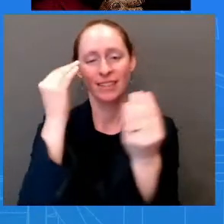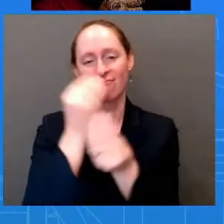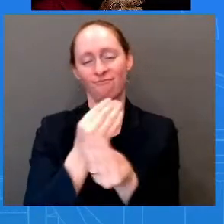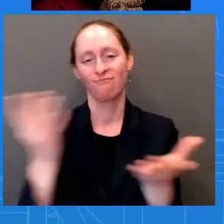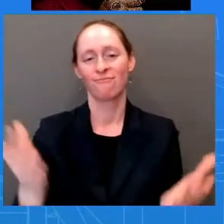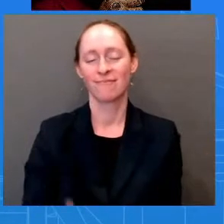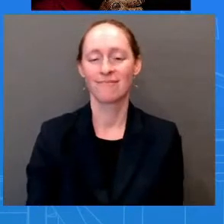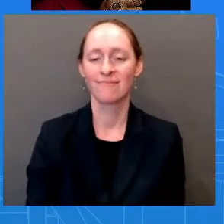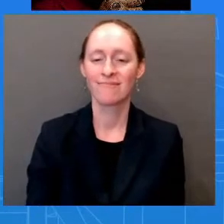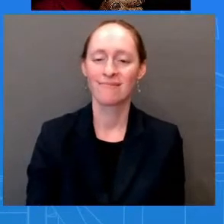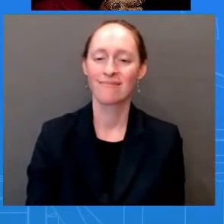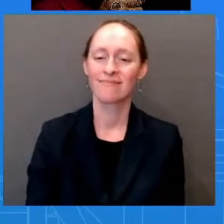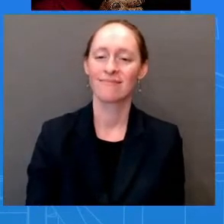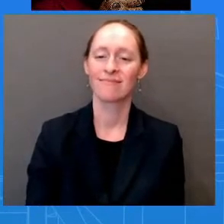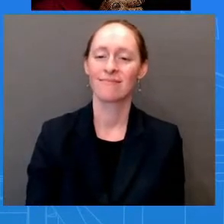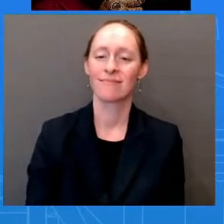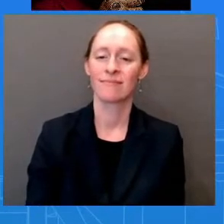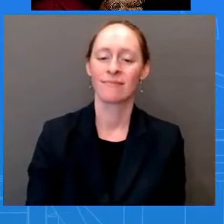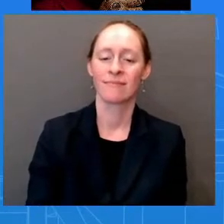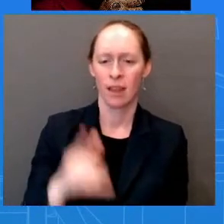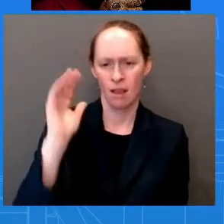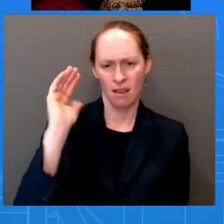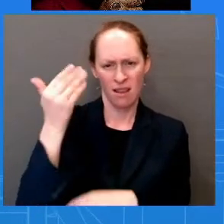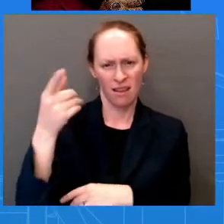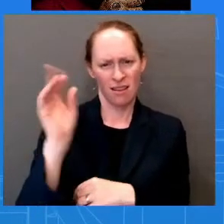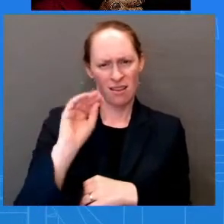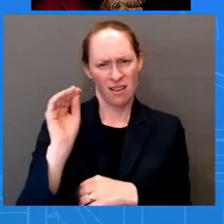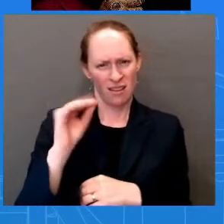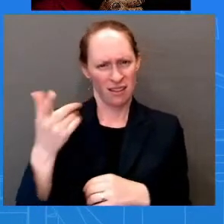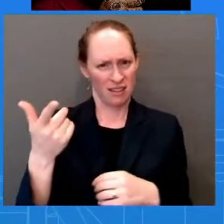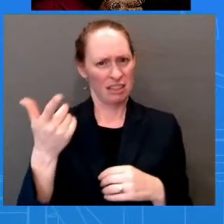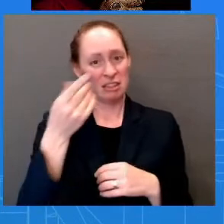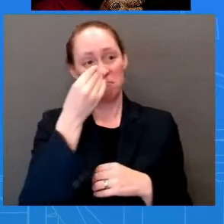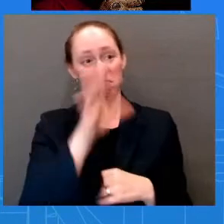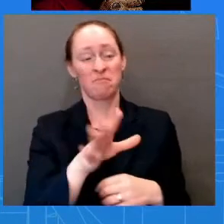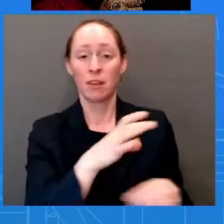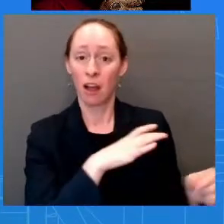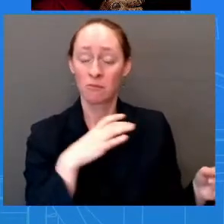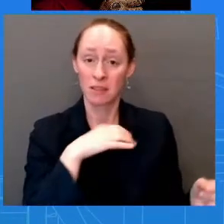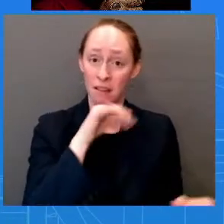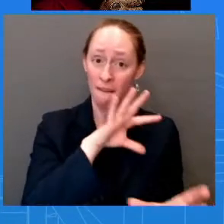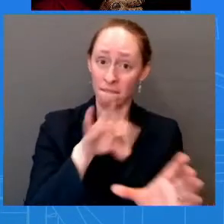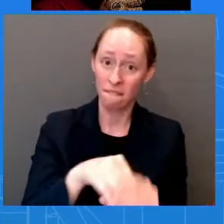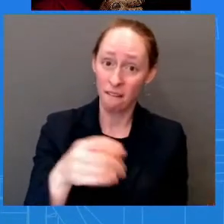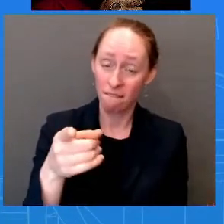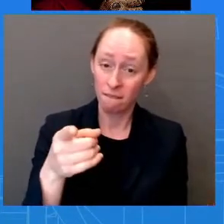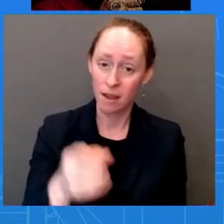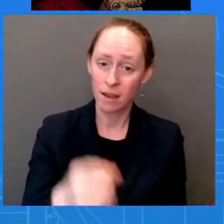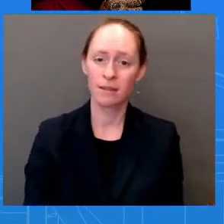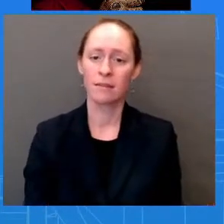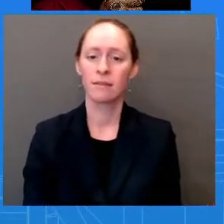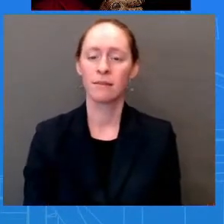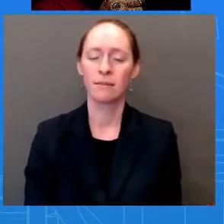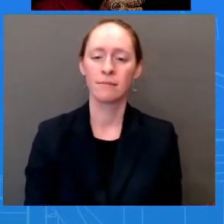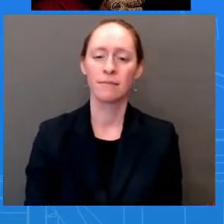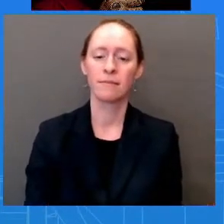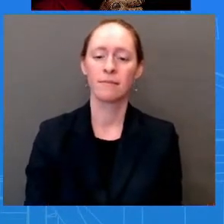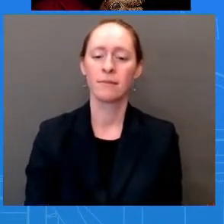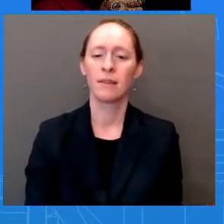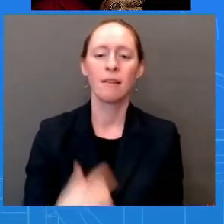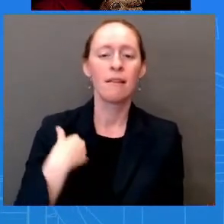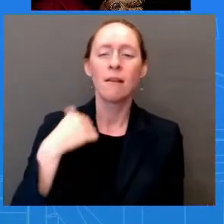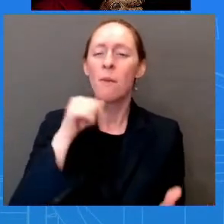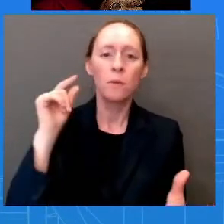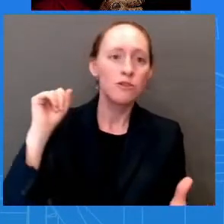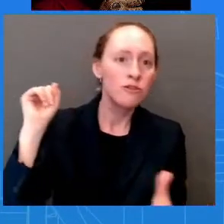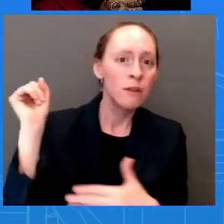congressional intervention if it reaches that point. I'm just not going to get ahead of any process here. That's a bit of a hypothetical. I'm just